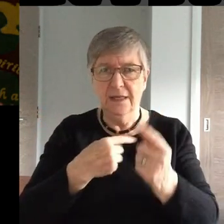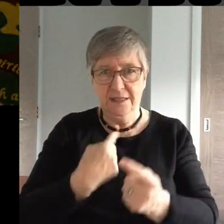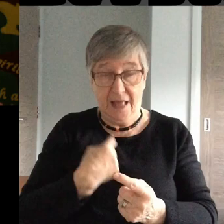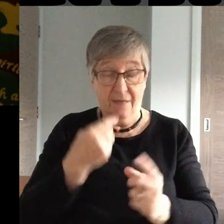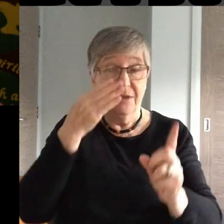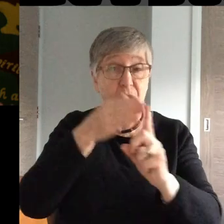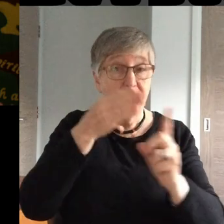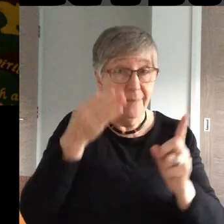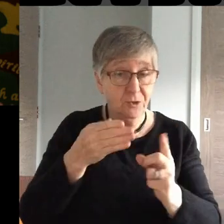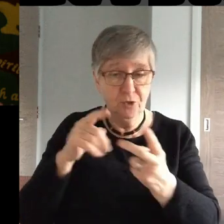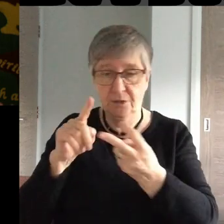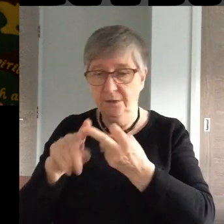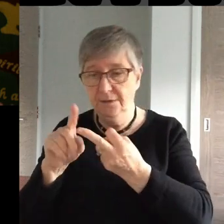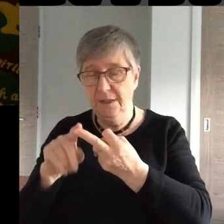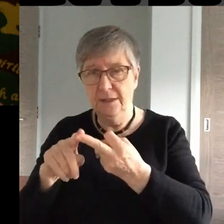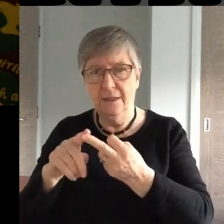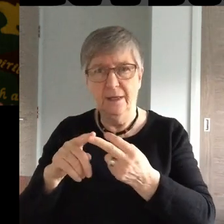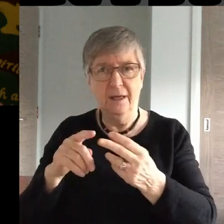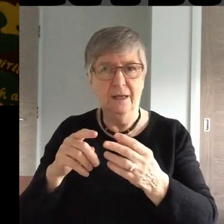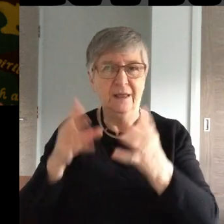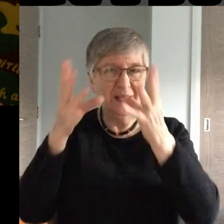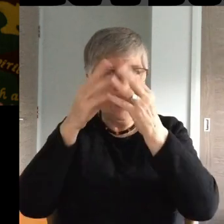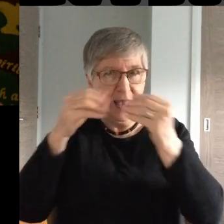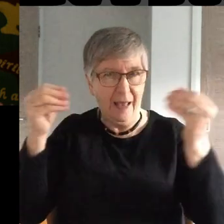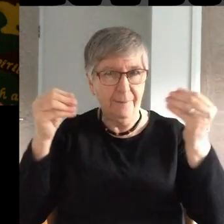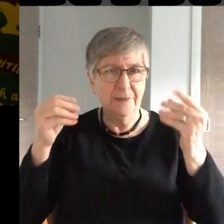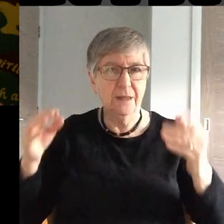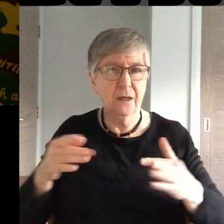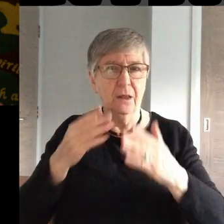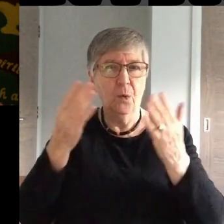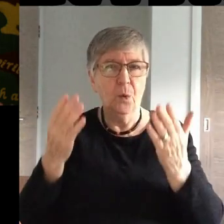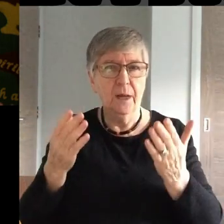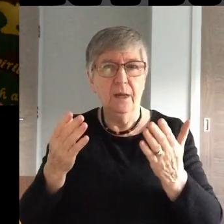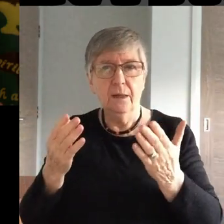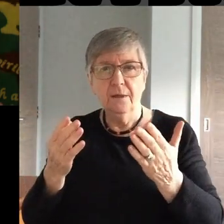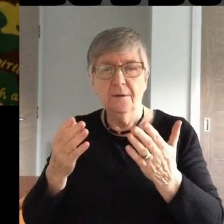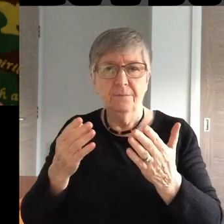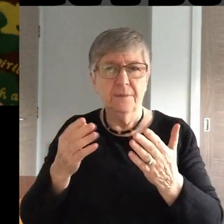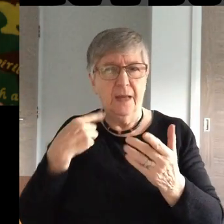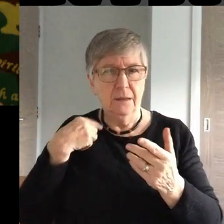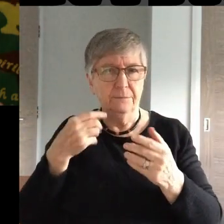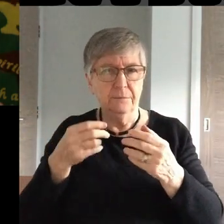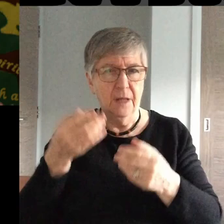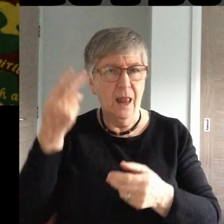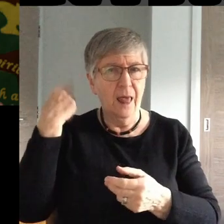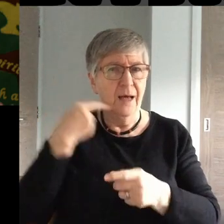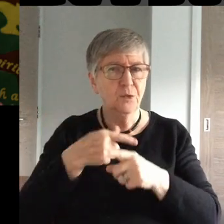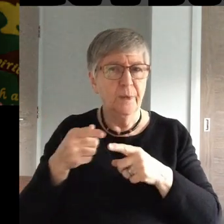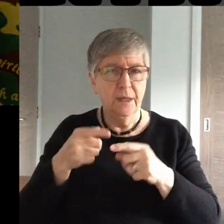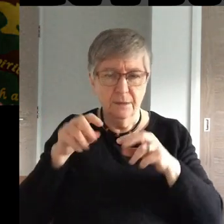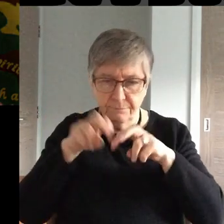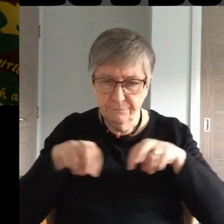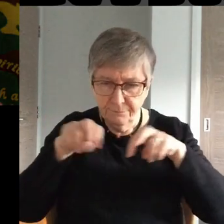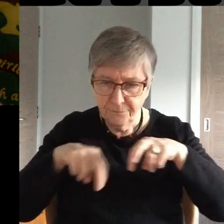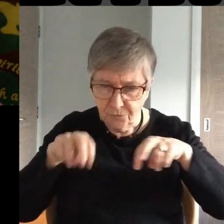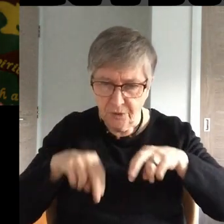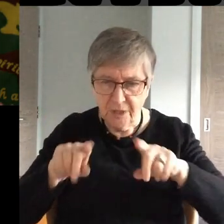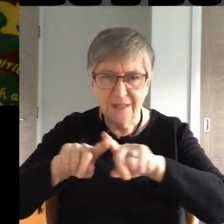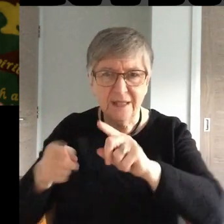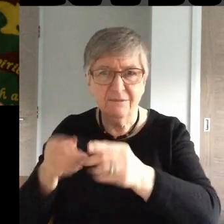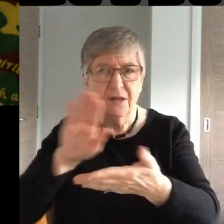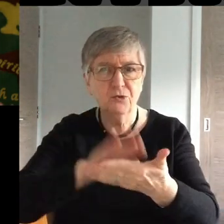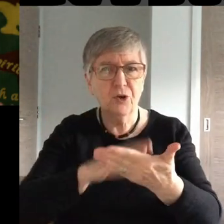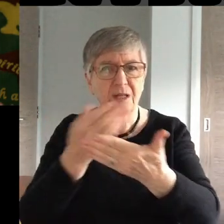ambition or vain conceit. I spent a bit of time this week researching this phrase and looking at all the